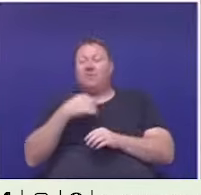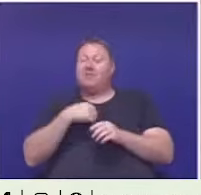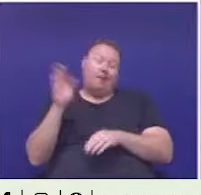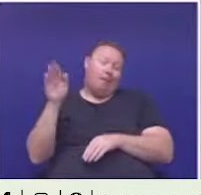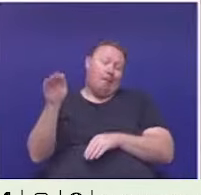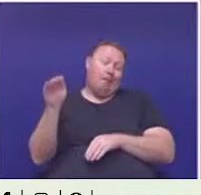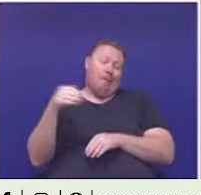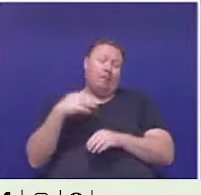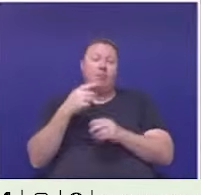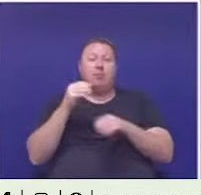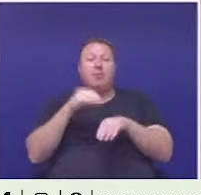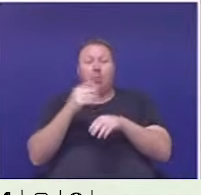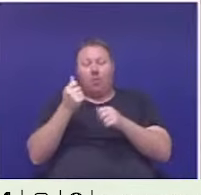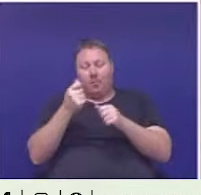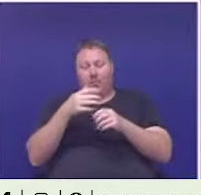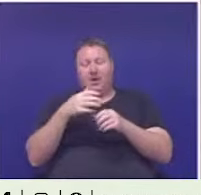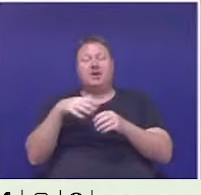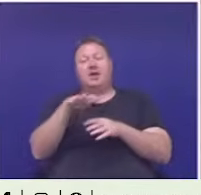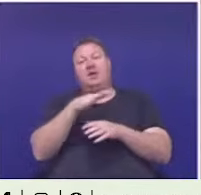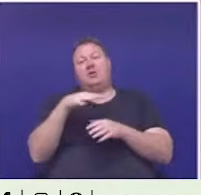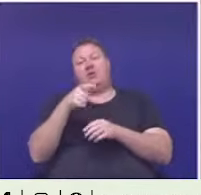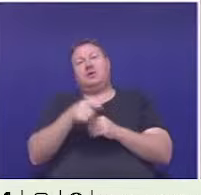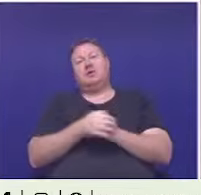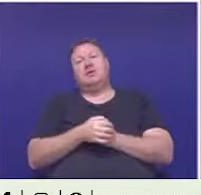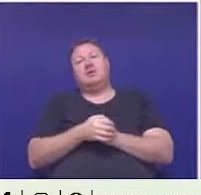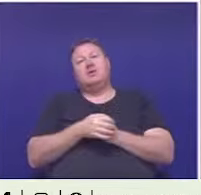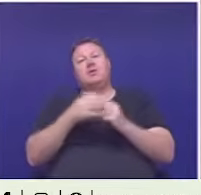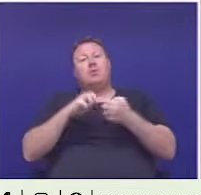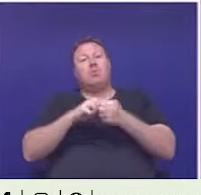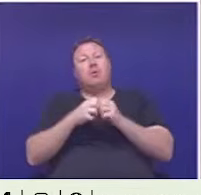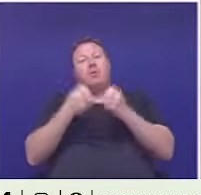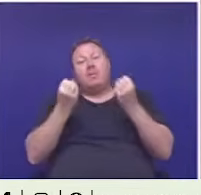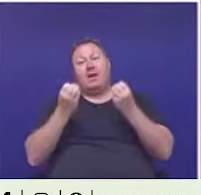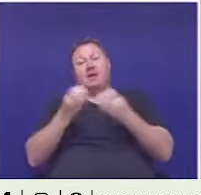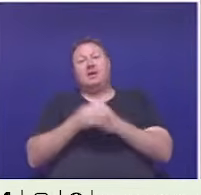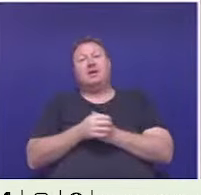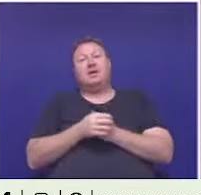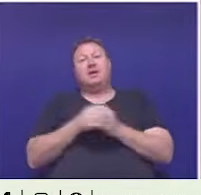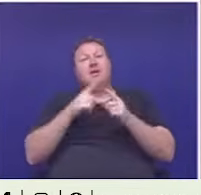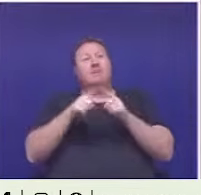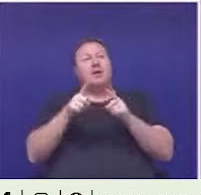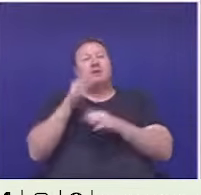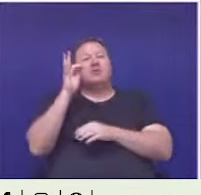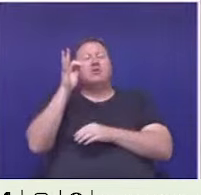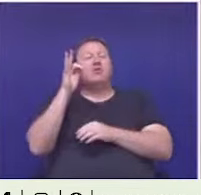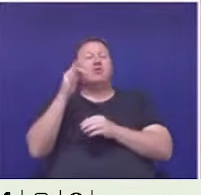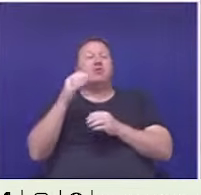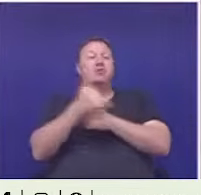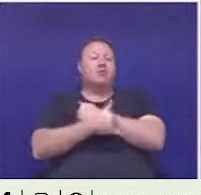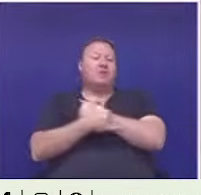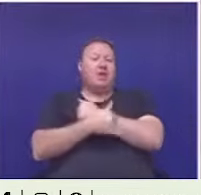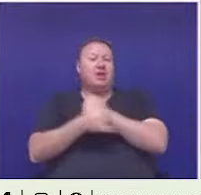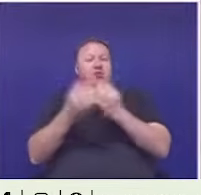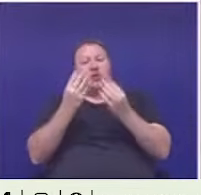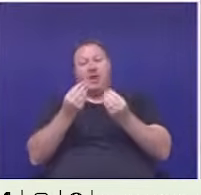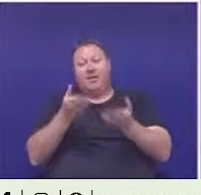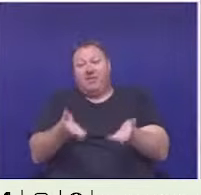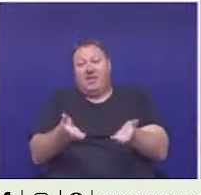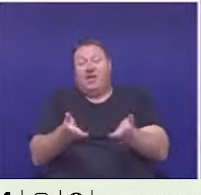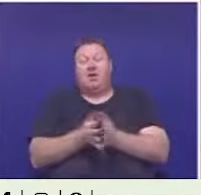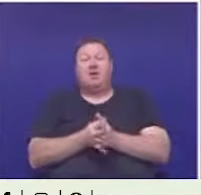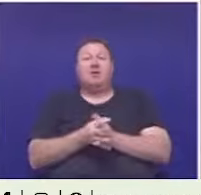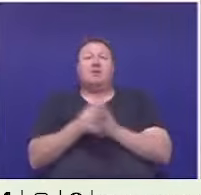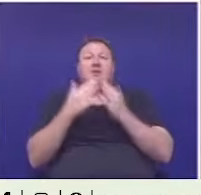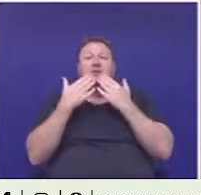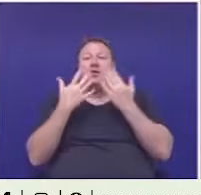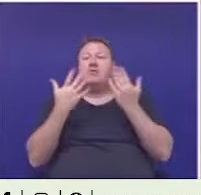for the sector because our problems are many, and yet we house the future of the country right here in the sector. Thank you very